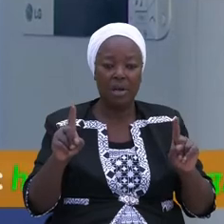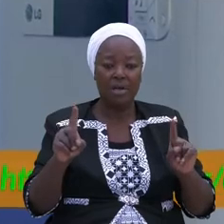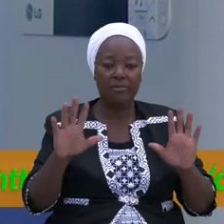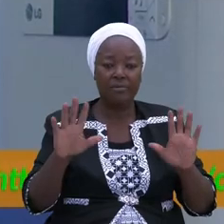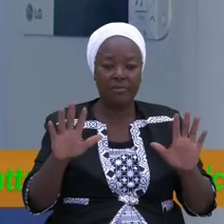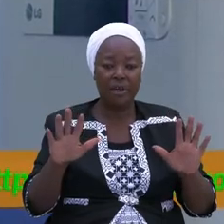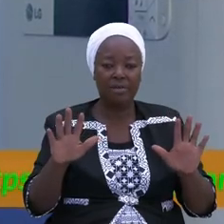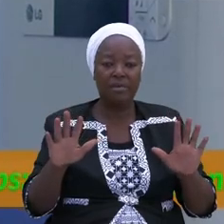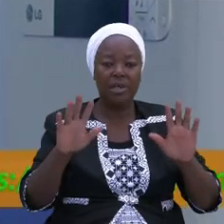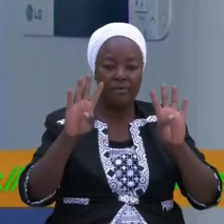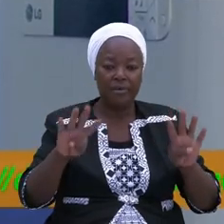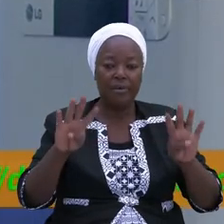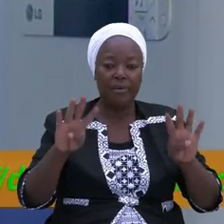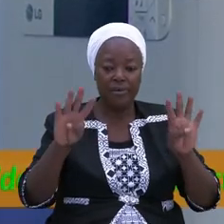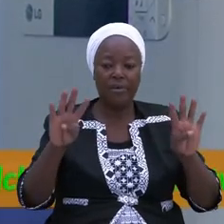+234 91 5444 9263,